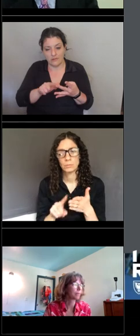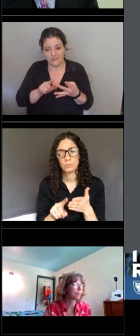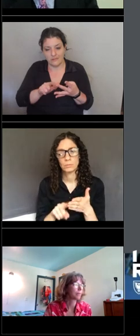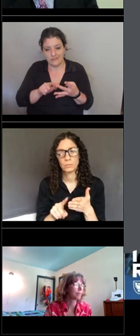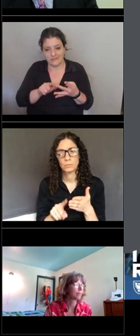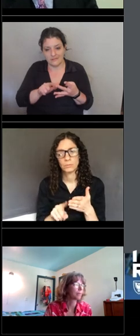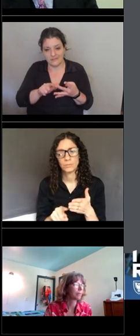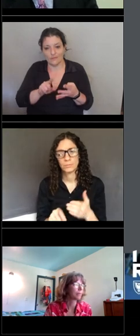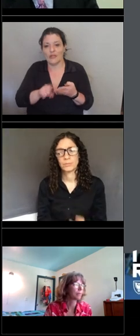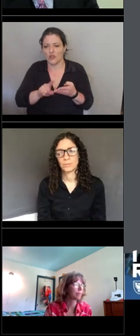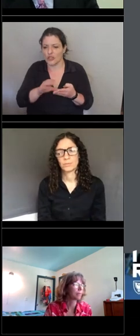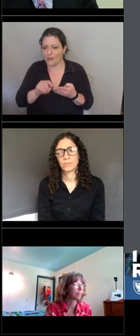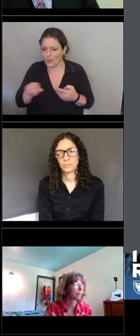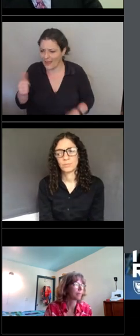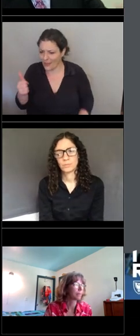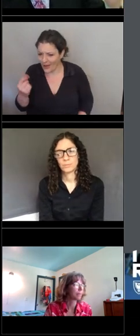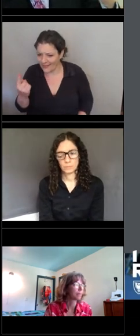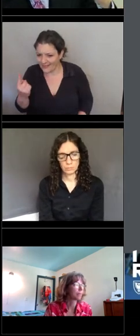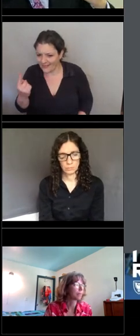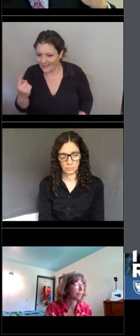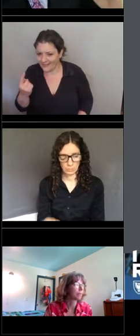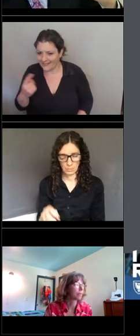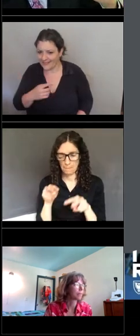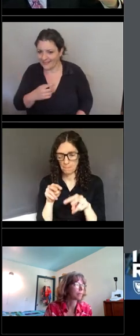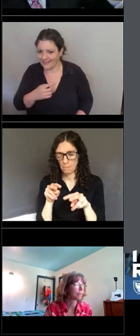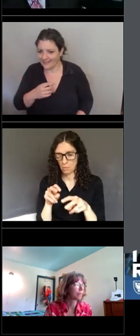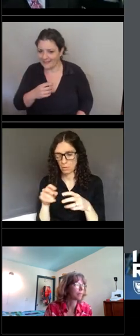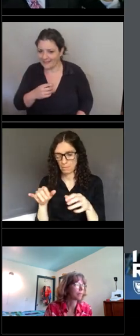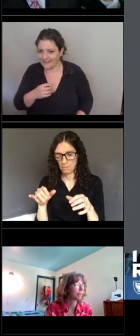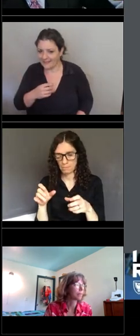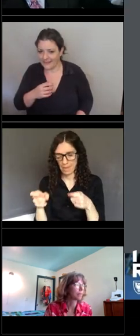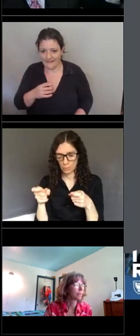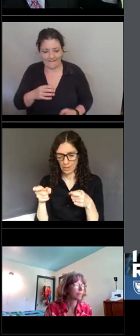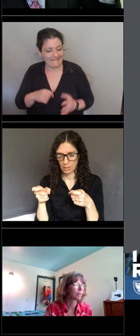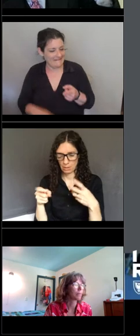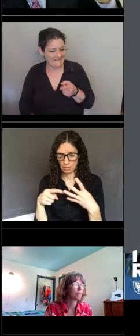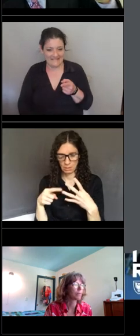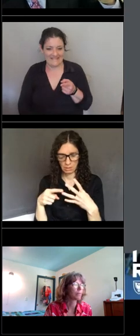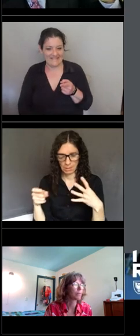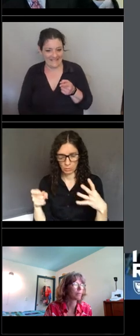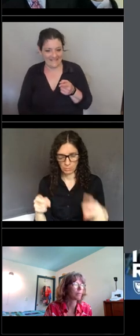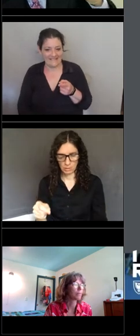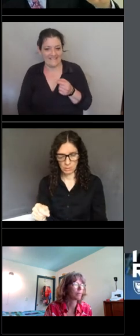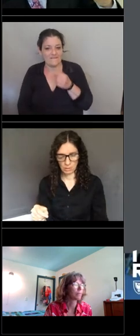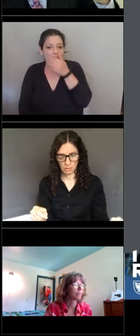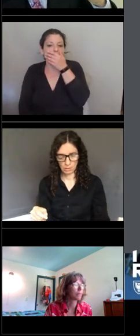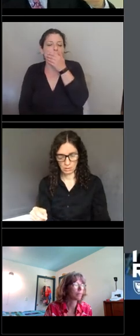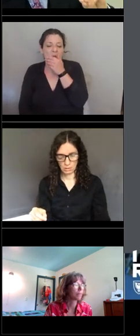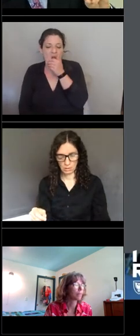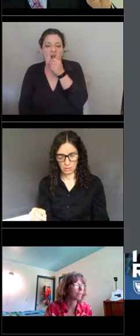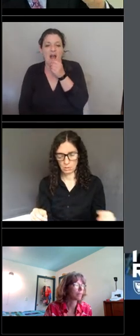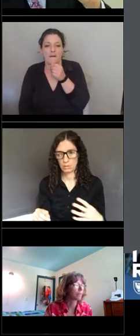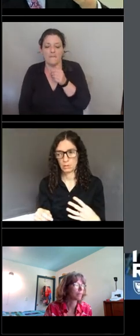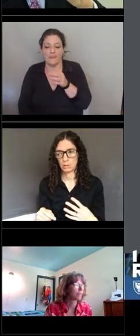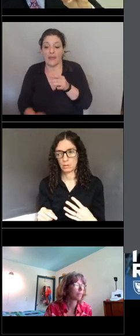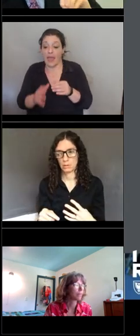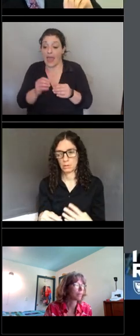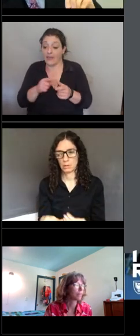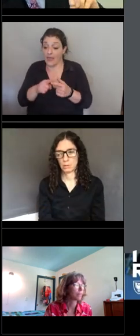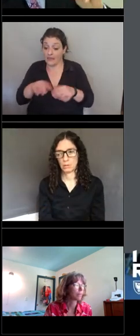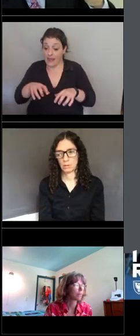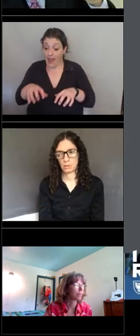sea level modeling and whatnot. And the actions would stop at that level of like inquiry or finding out what is